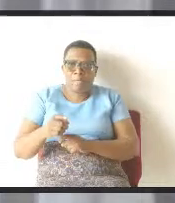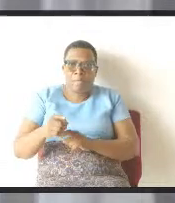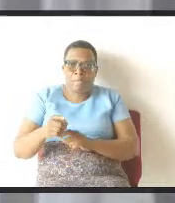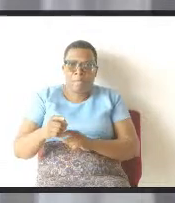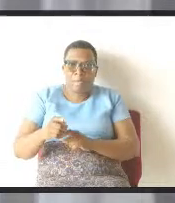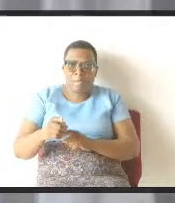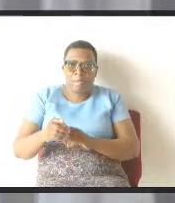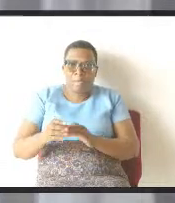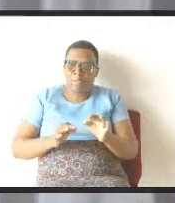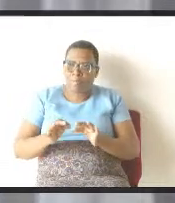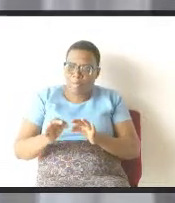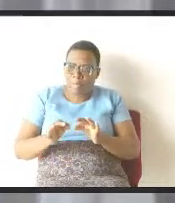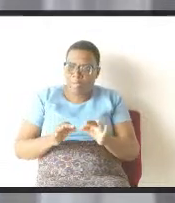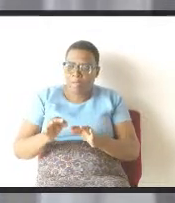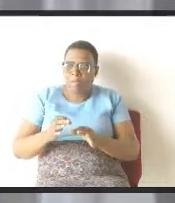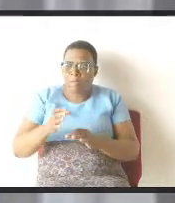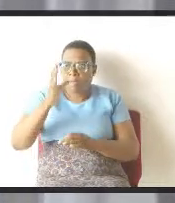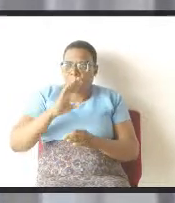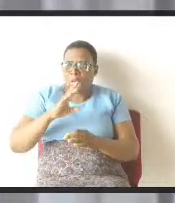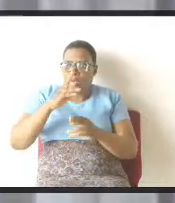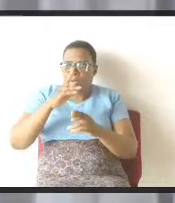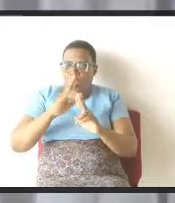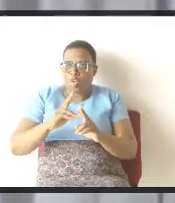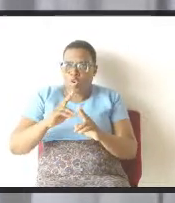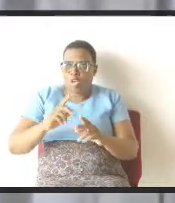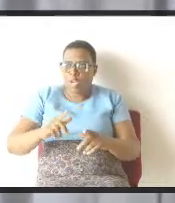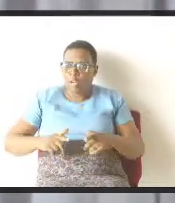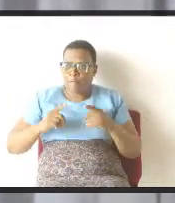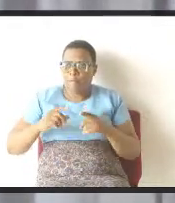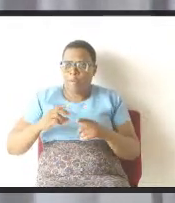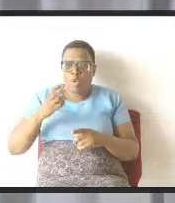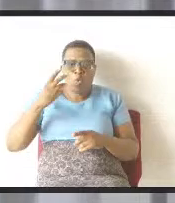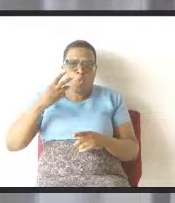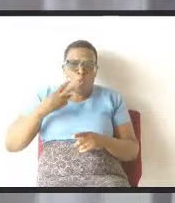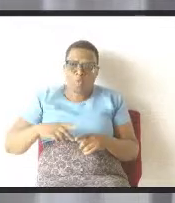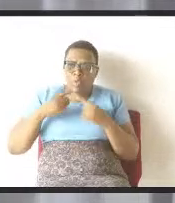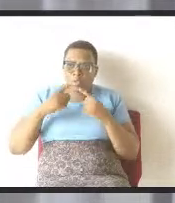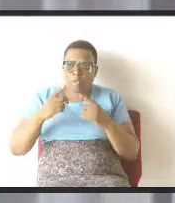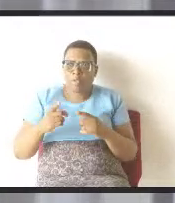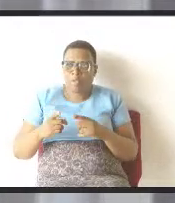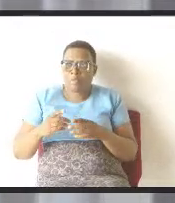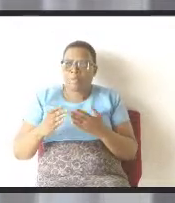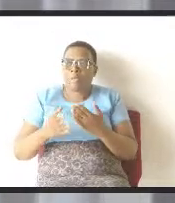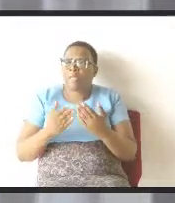God-honoring Christian living. I wish I could tell you that there's a shortcut.